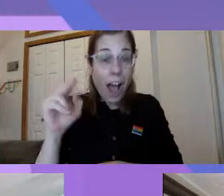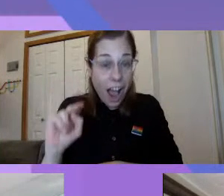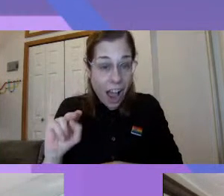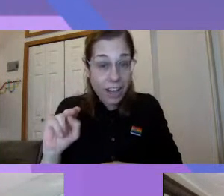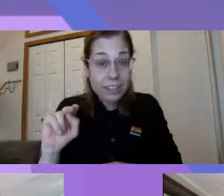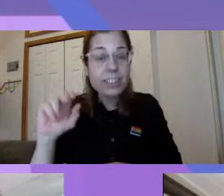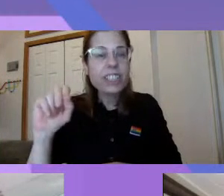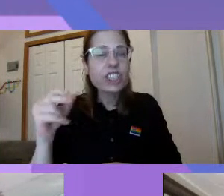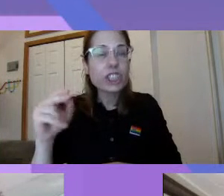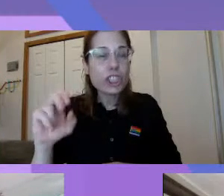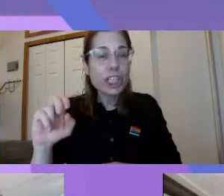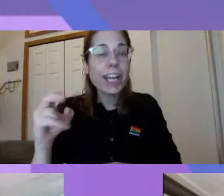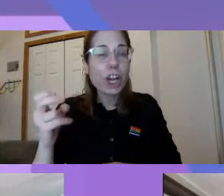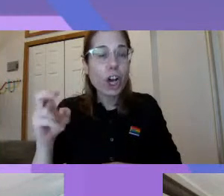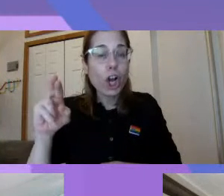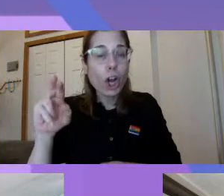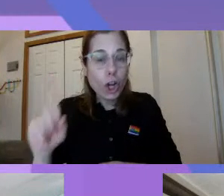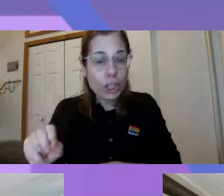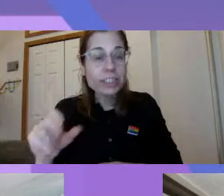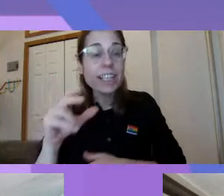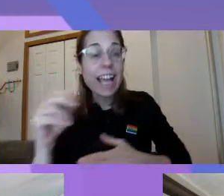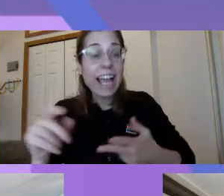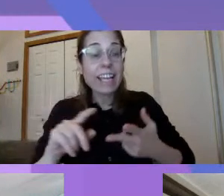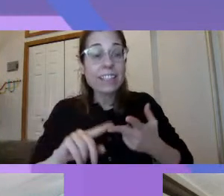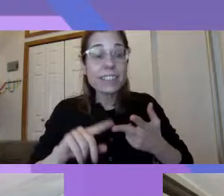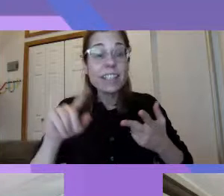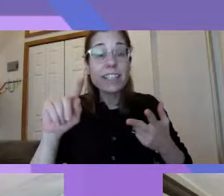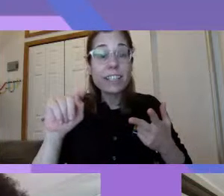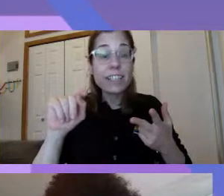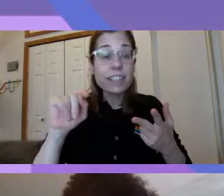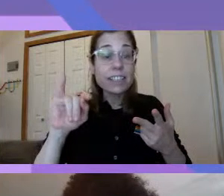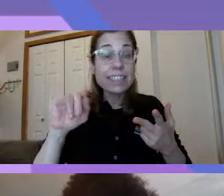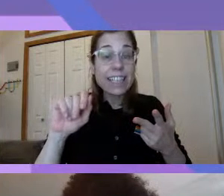also Tia Lynn Waters.